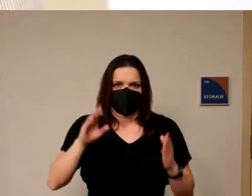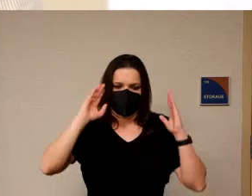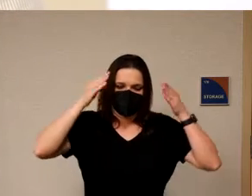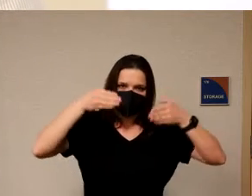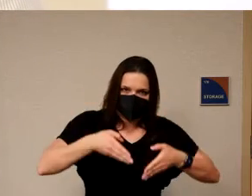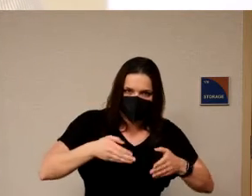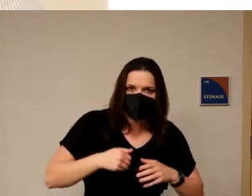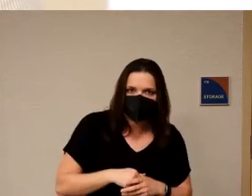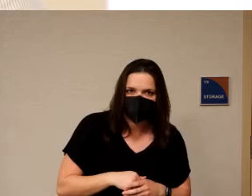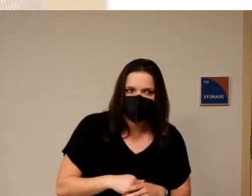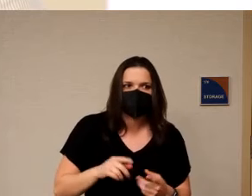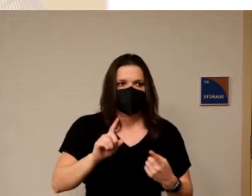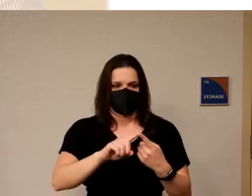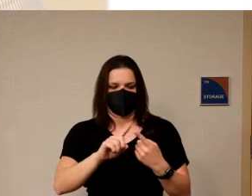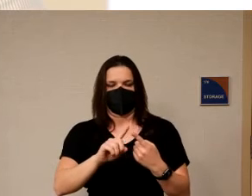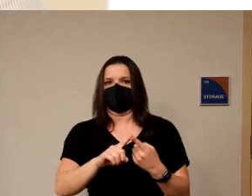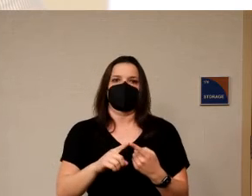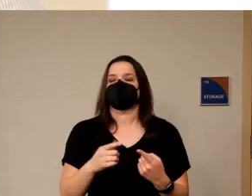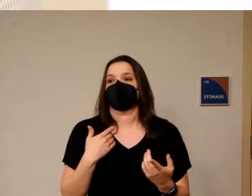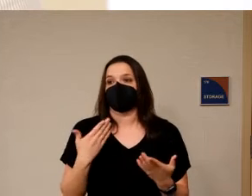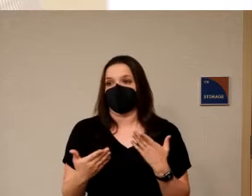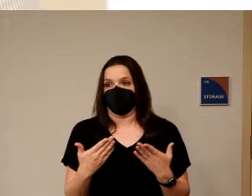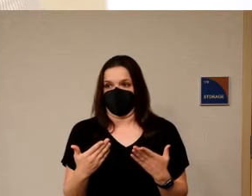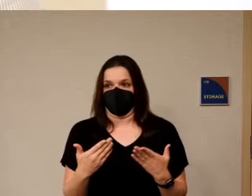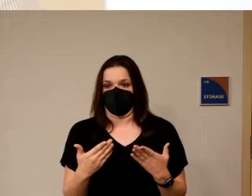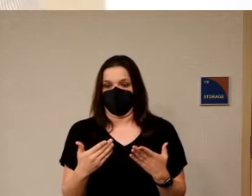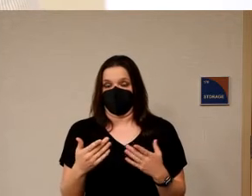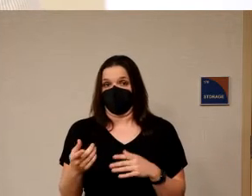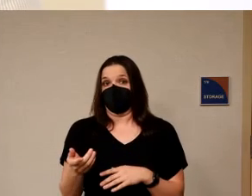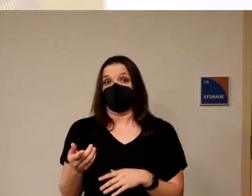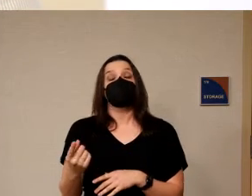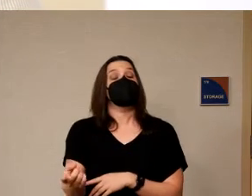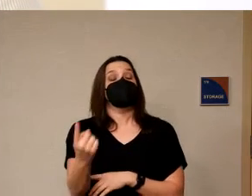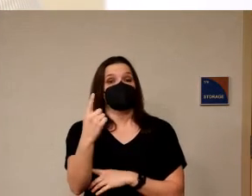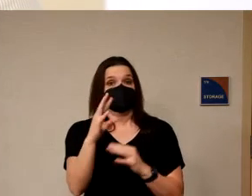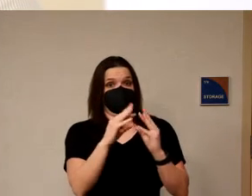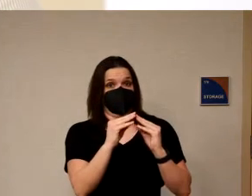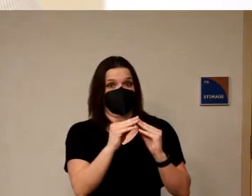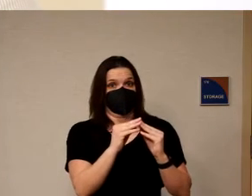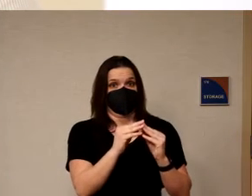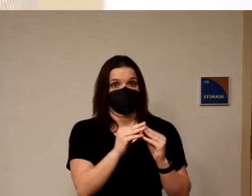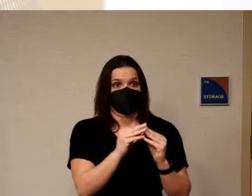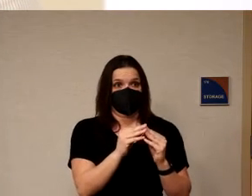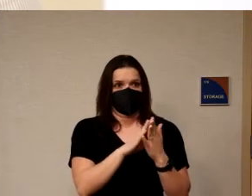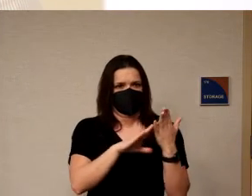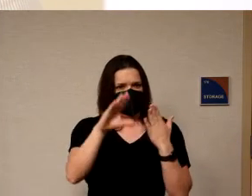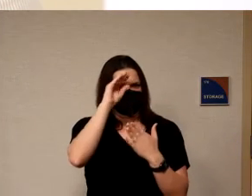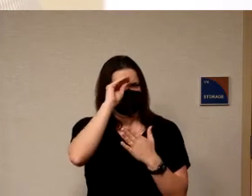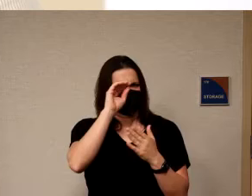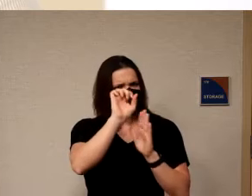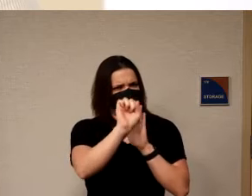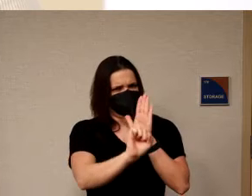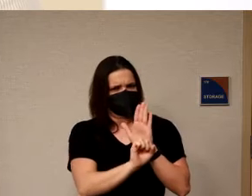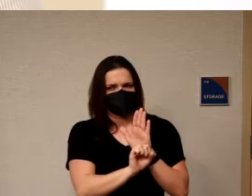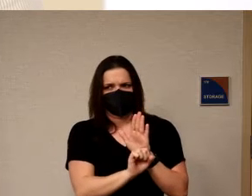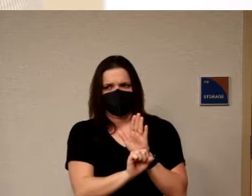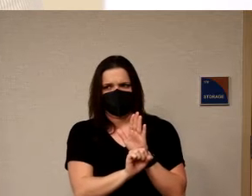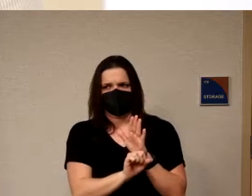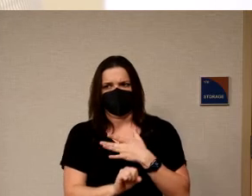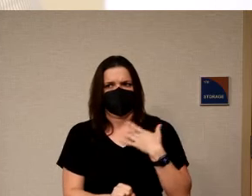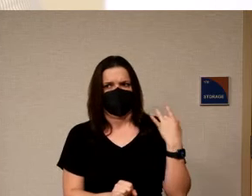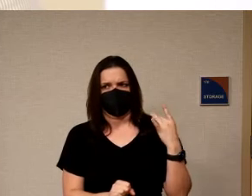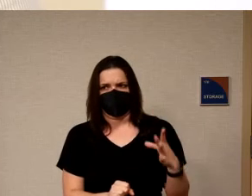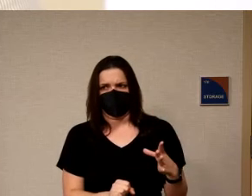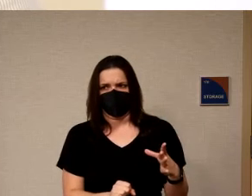was, and my takeaways from the first meeting were the state and they don't